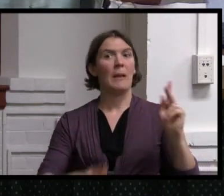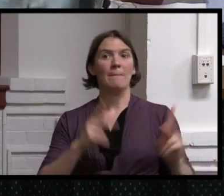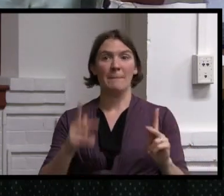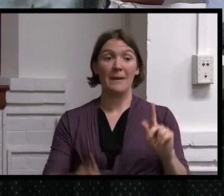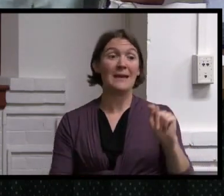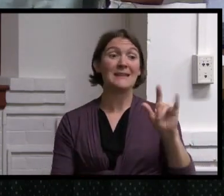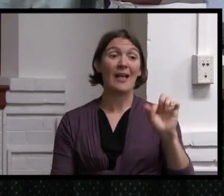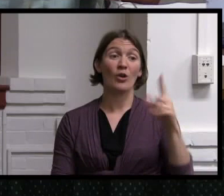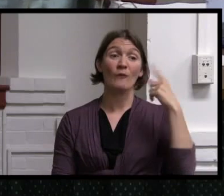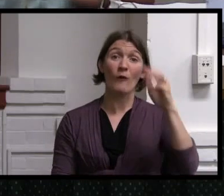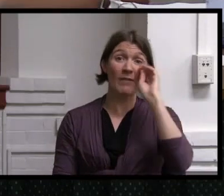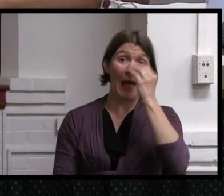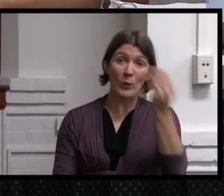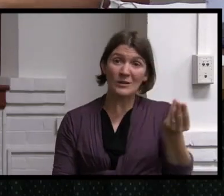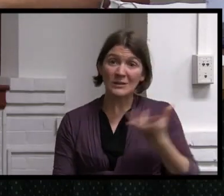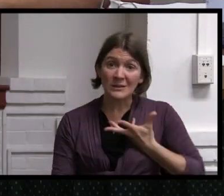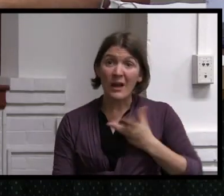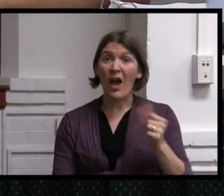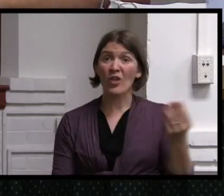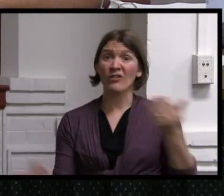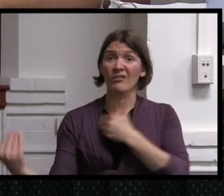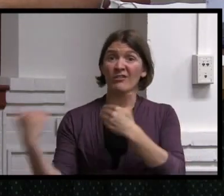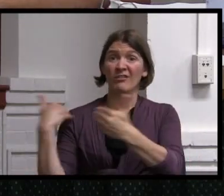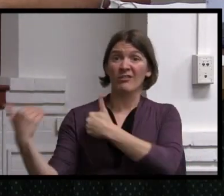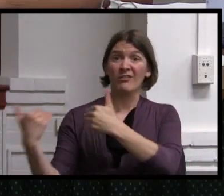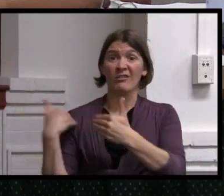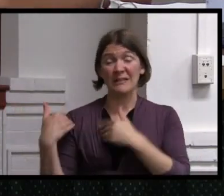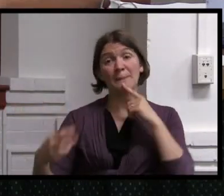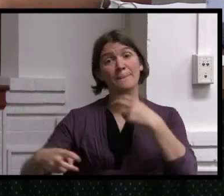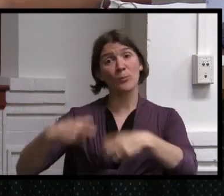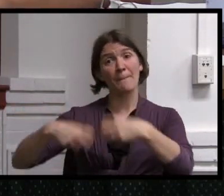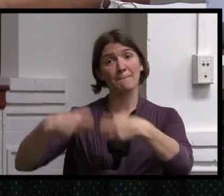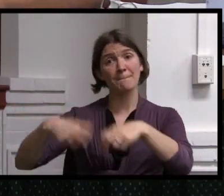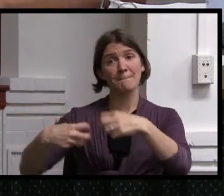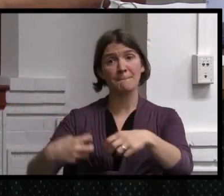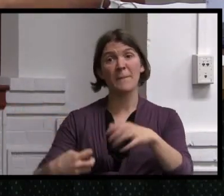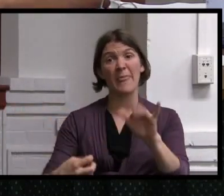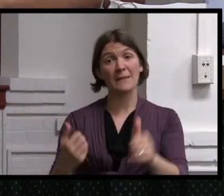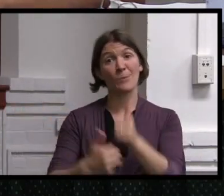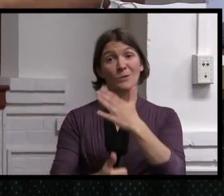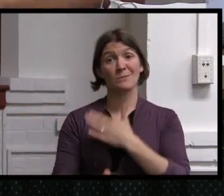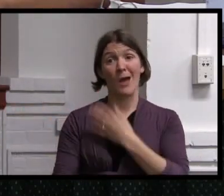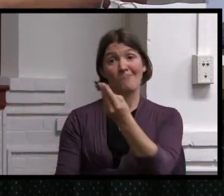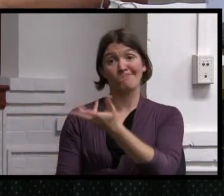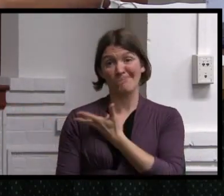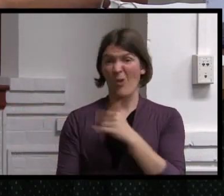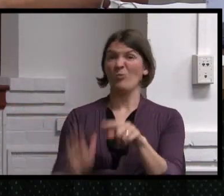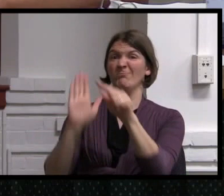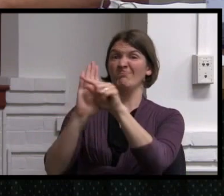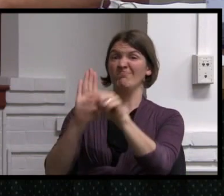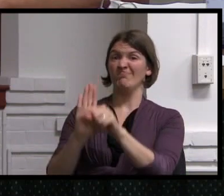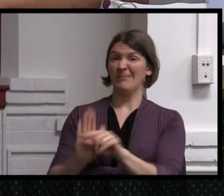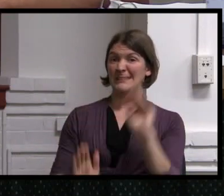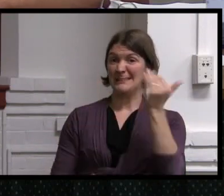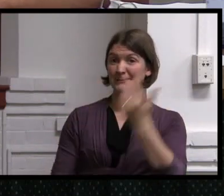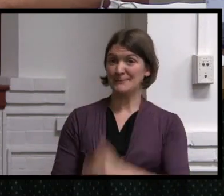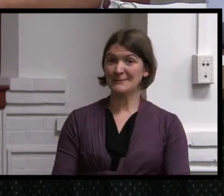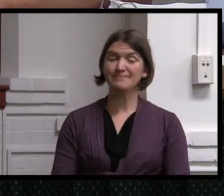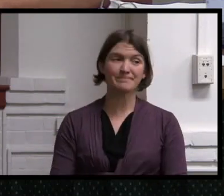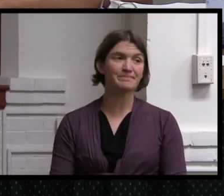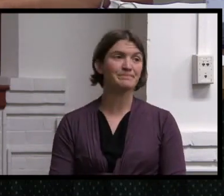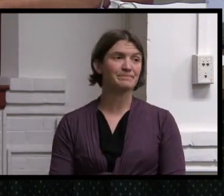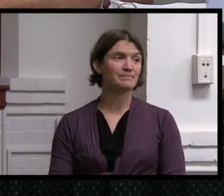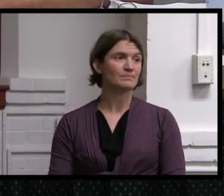like, Taylor for Flowers, and I hear it from a lot of places. So that's what I hear mostly, is that side of it.